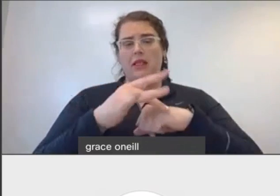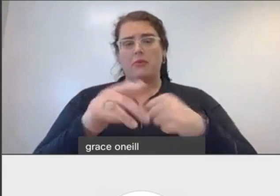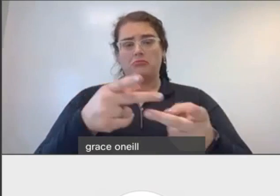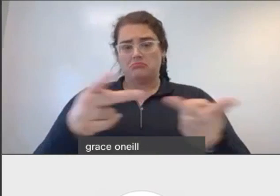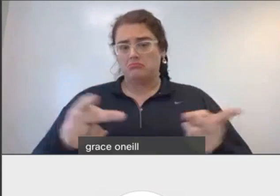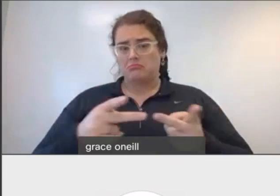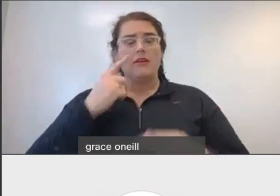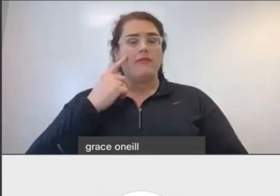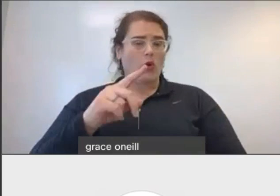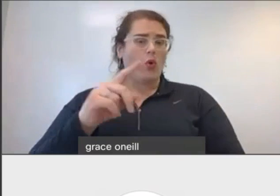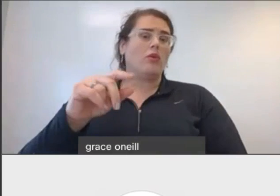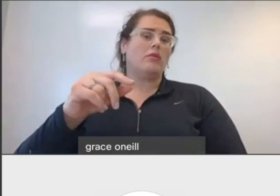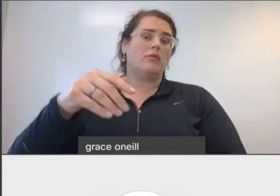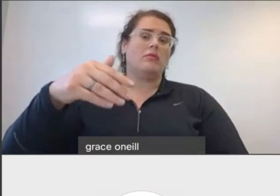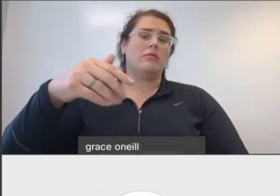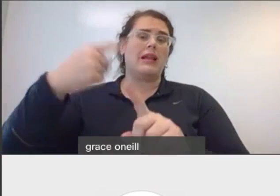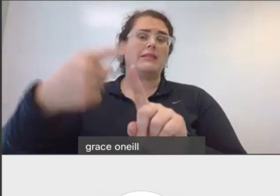21 session.